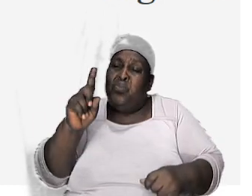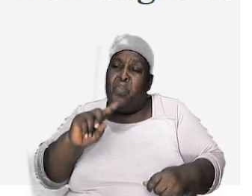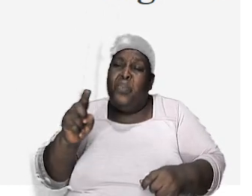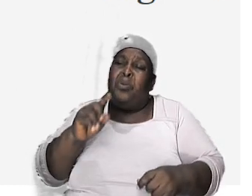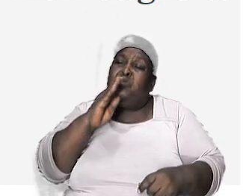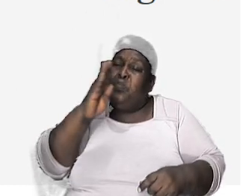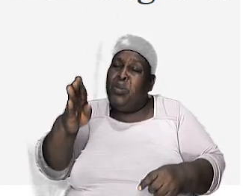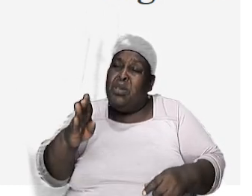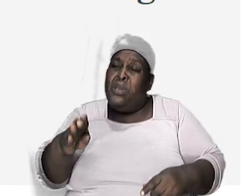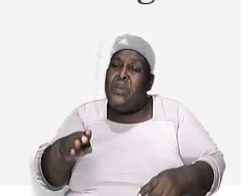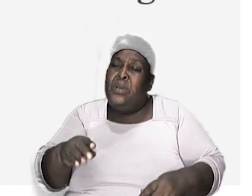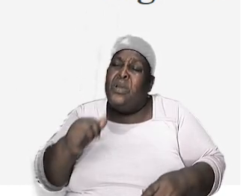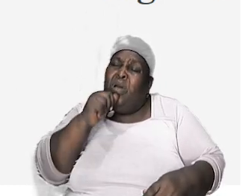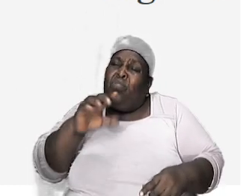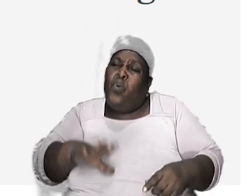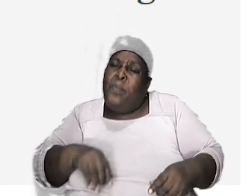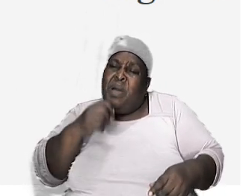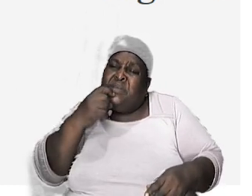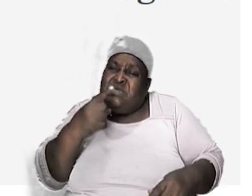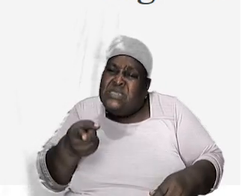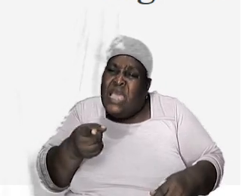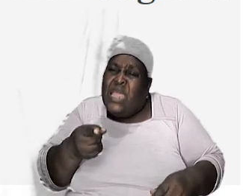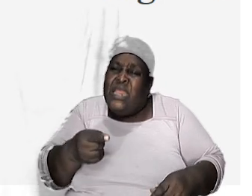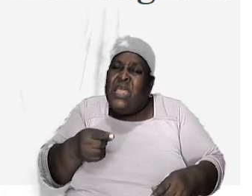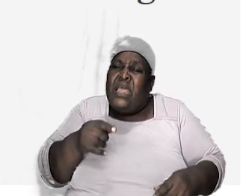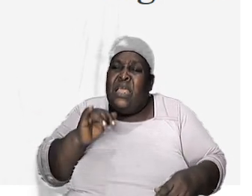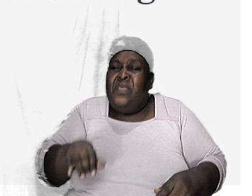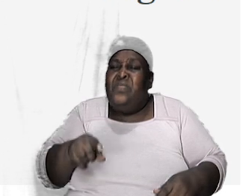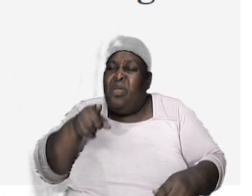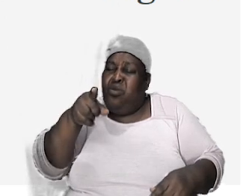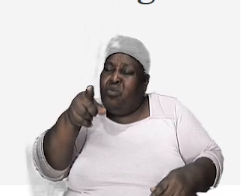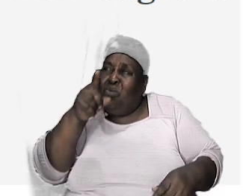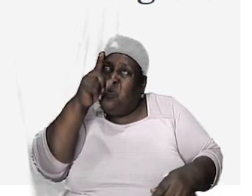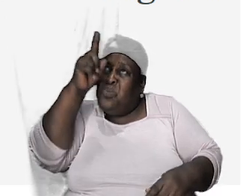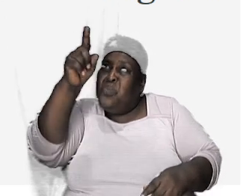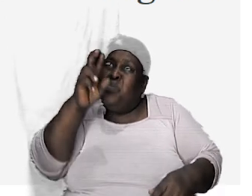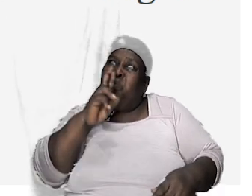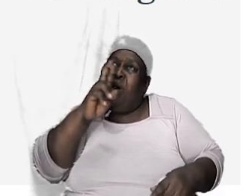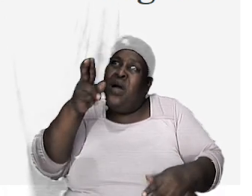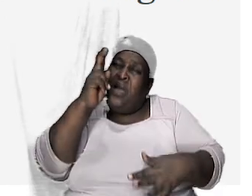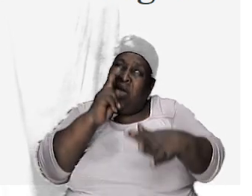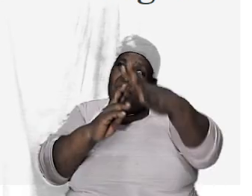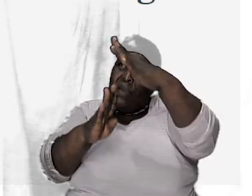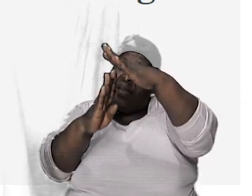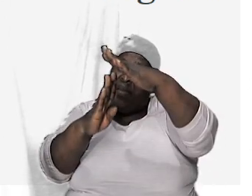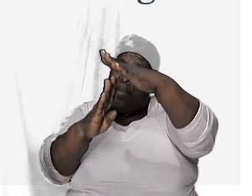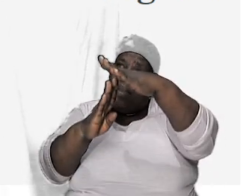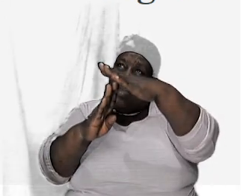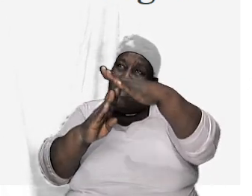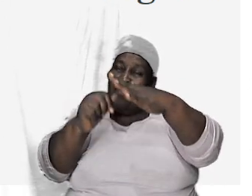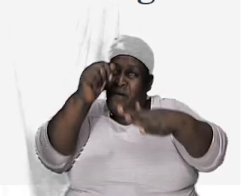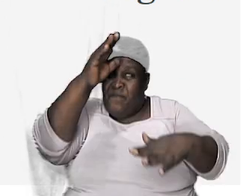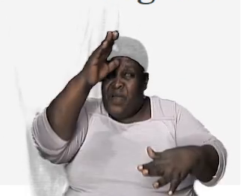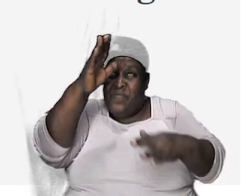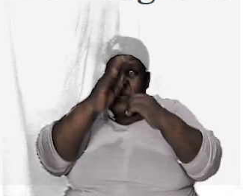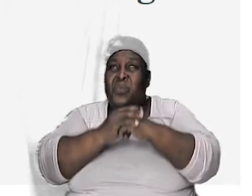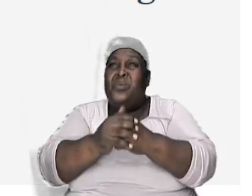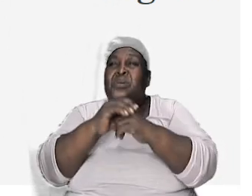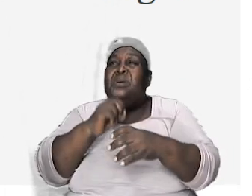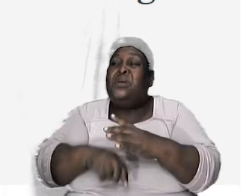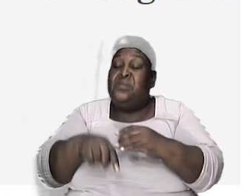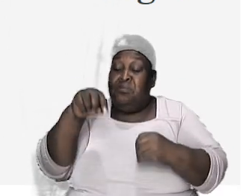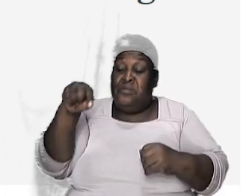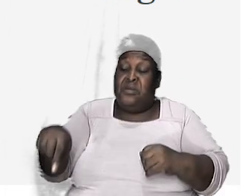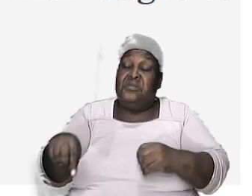sir, I perceive that you are a prophet. Our fathers worship in this mountain, and